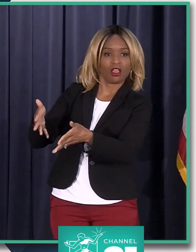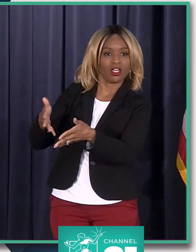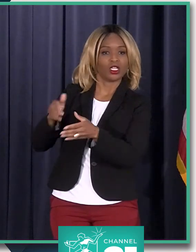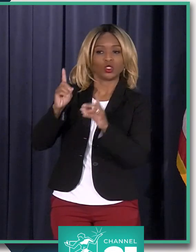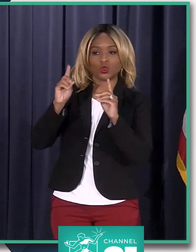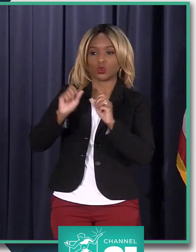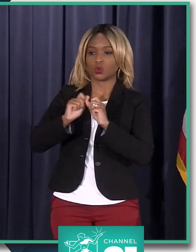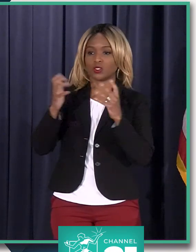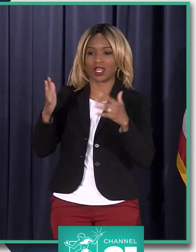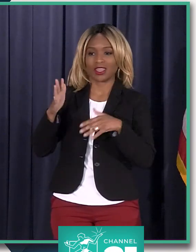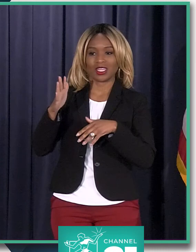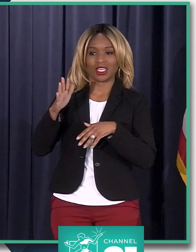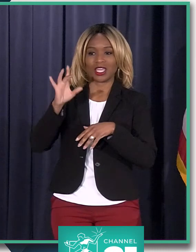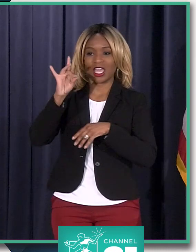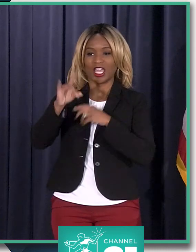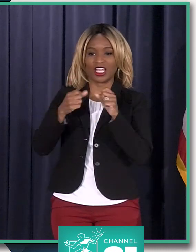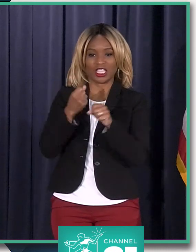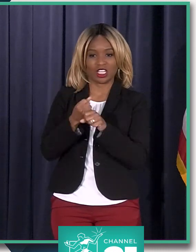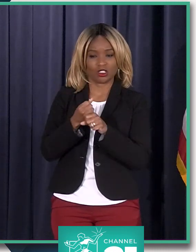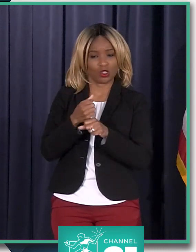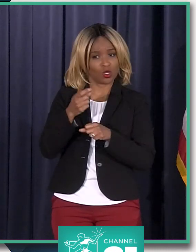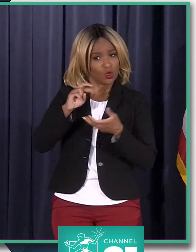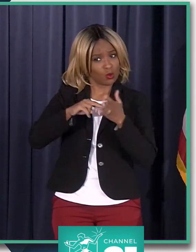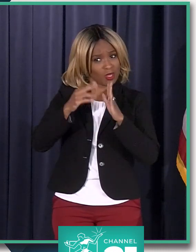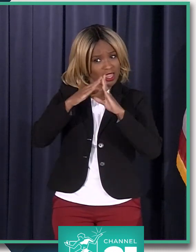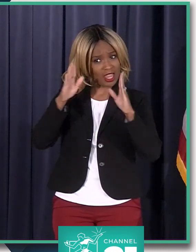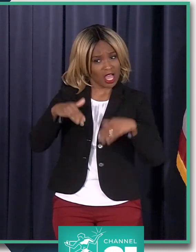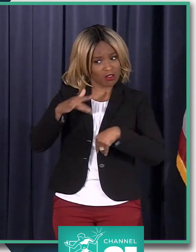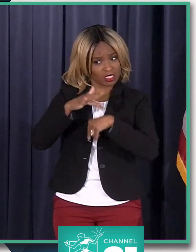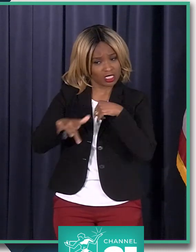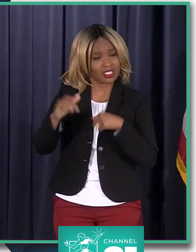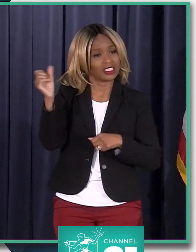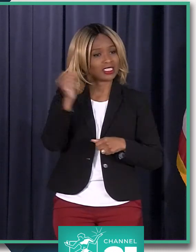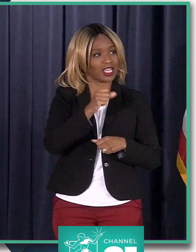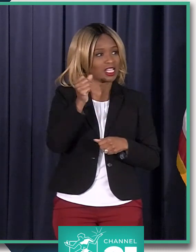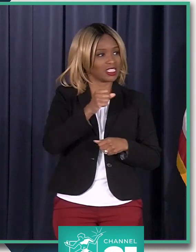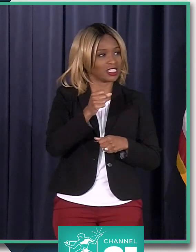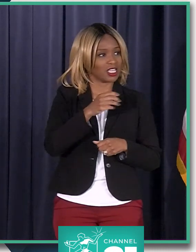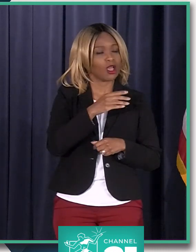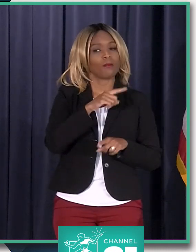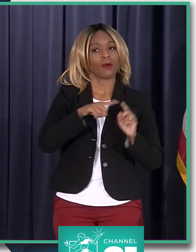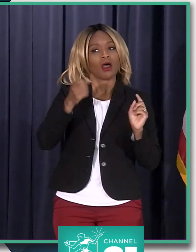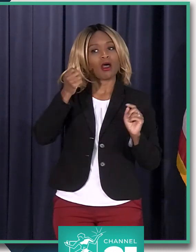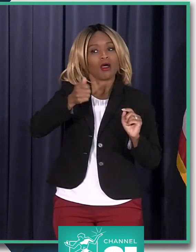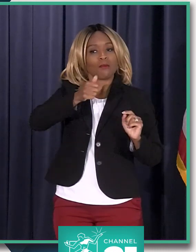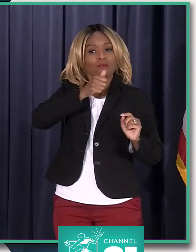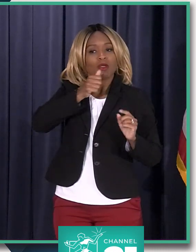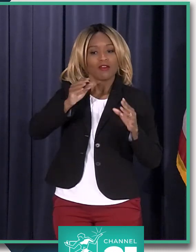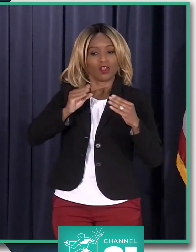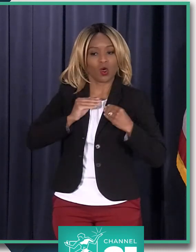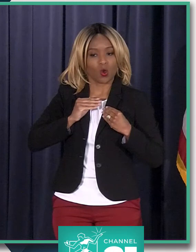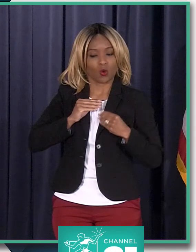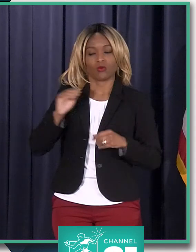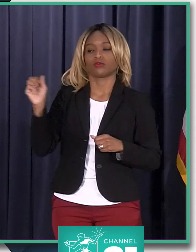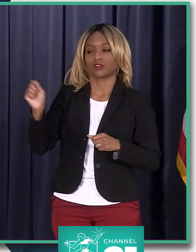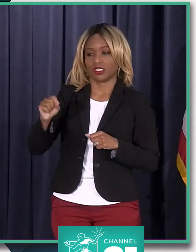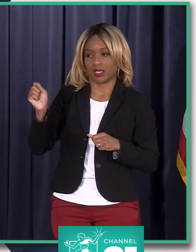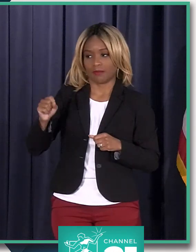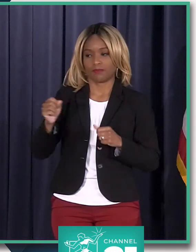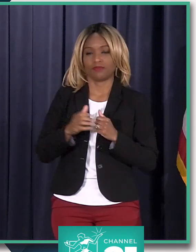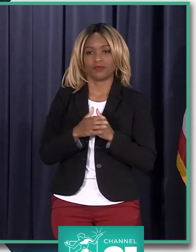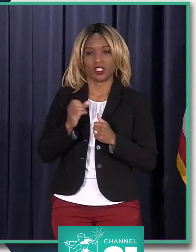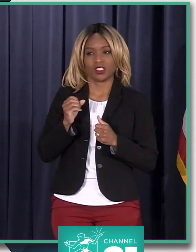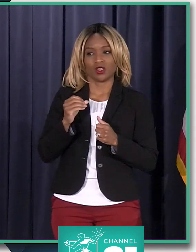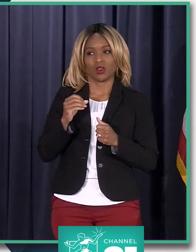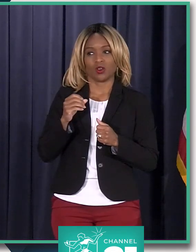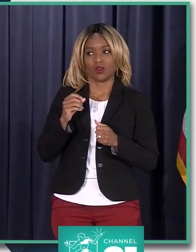anything in 8 years on this home. You're saying the house is vacant? Yep, it's vacant. And privately owned? And privately owned. He has. We should look